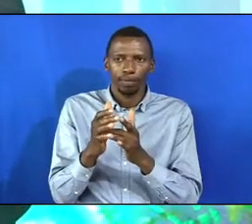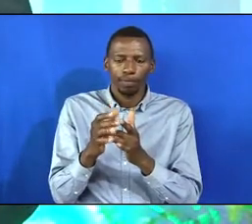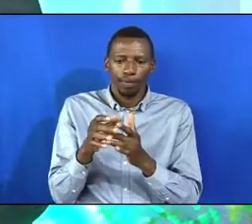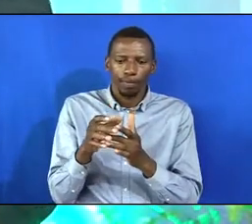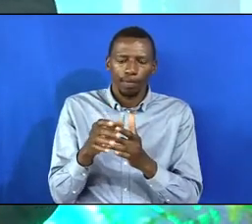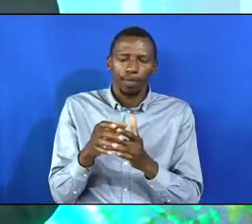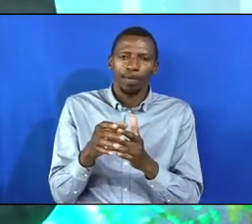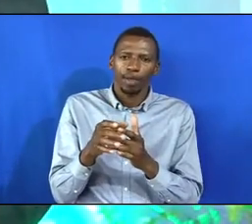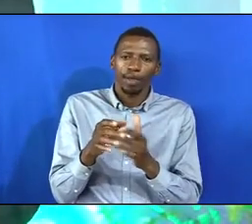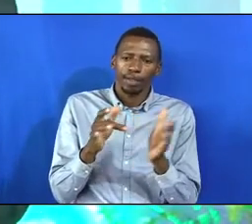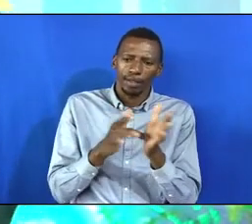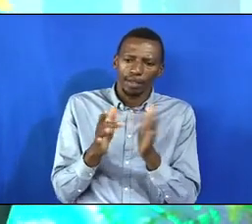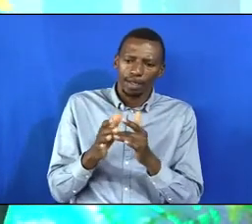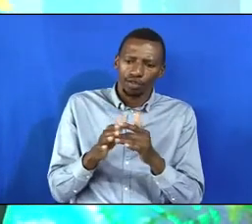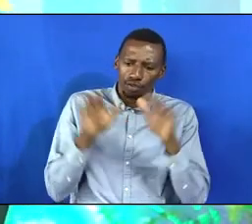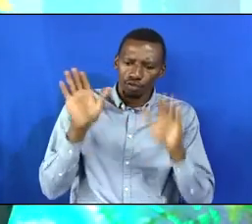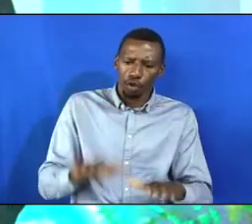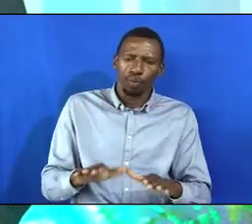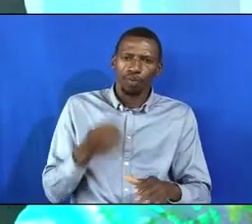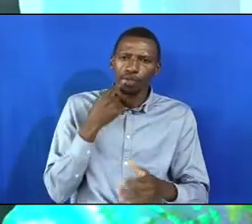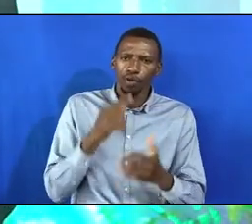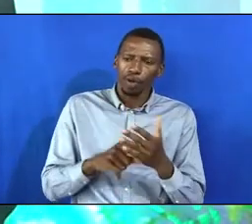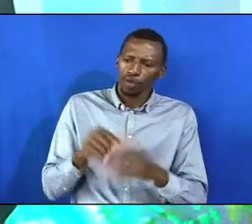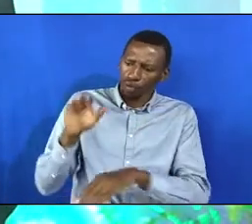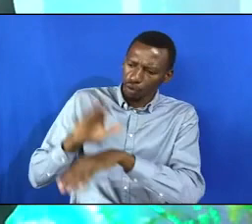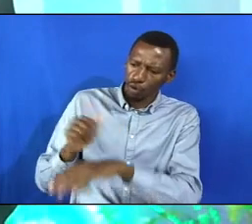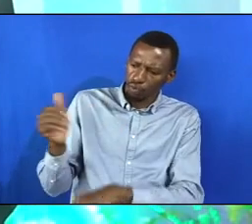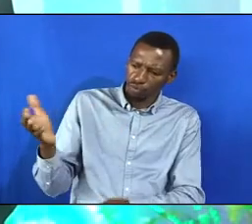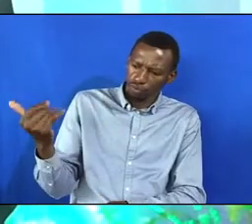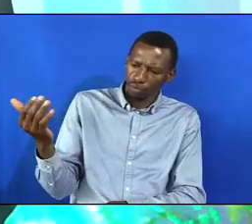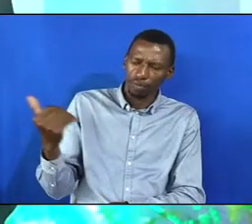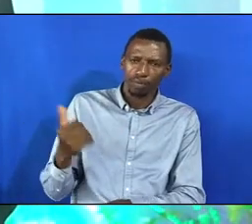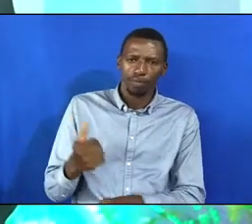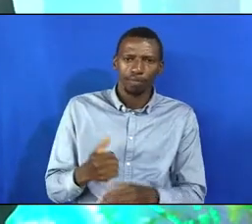stops. Then he says, call him.